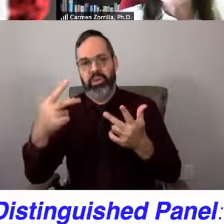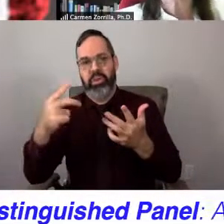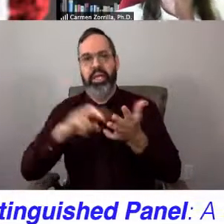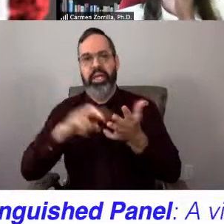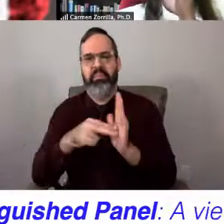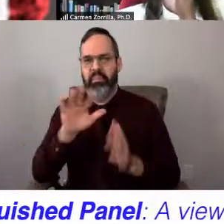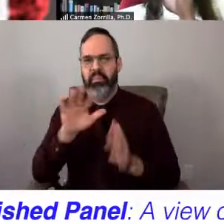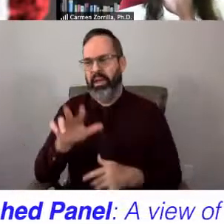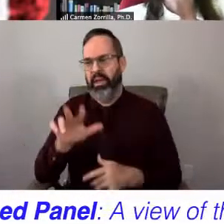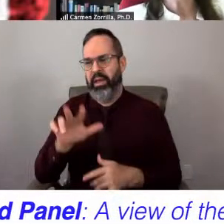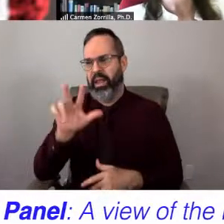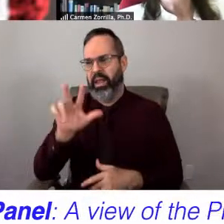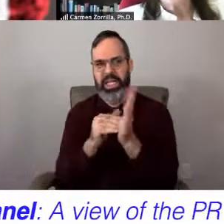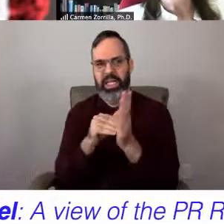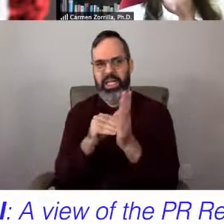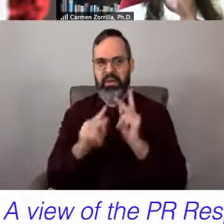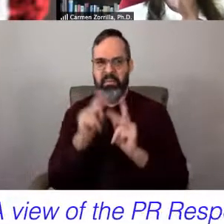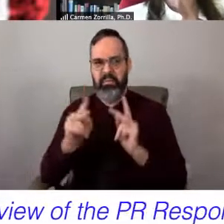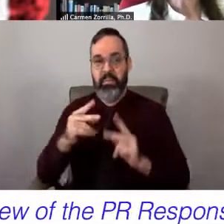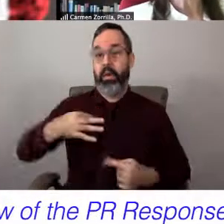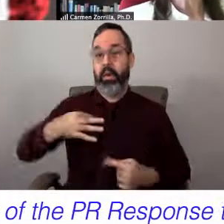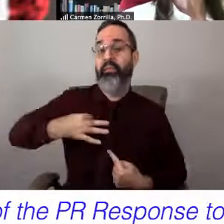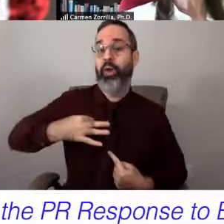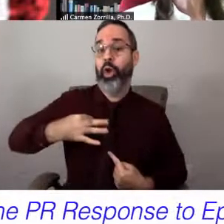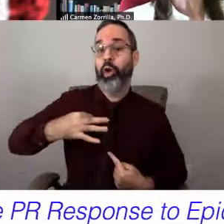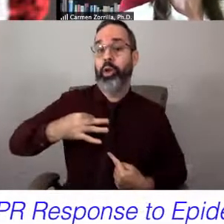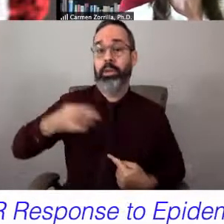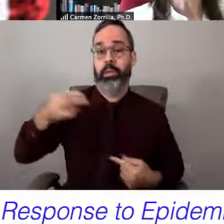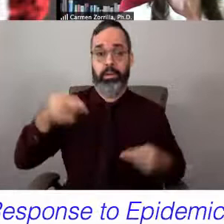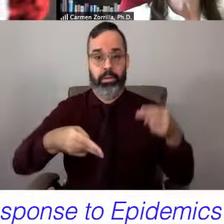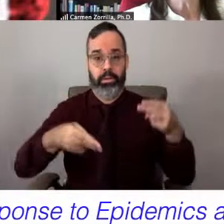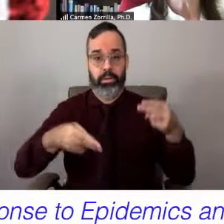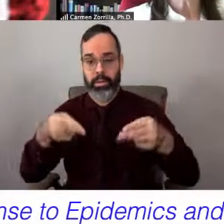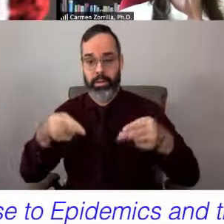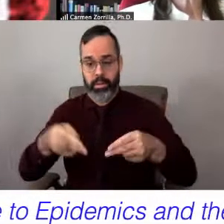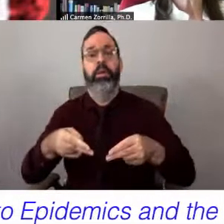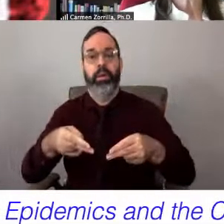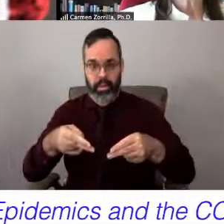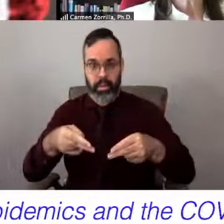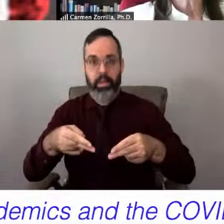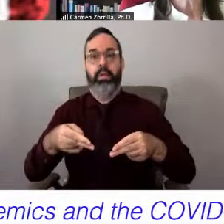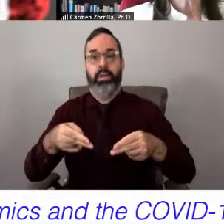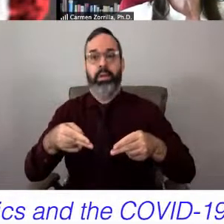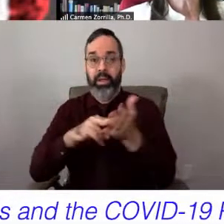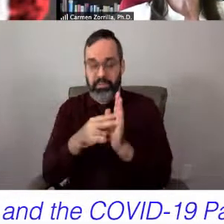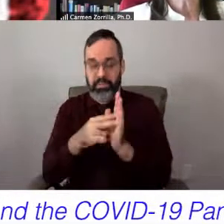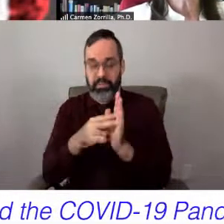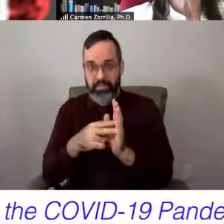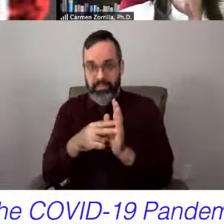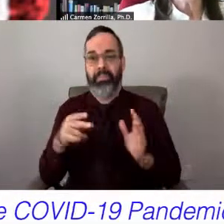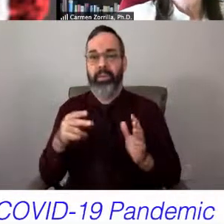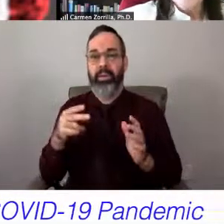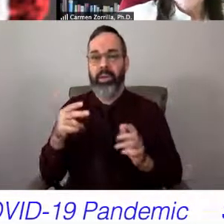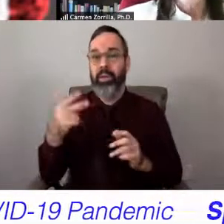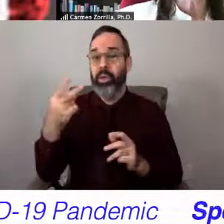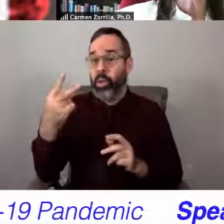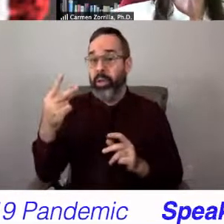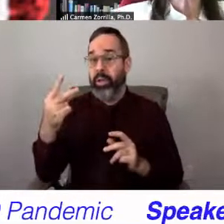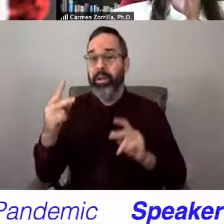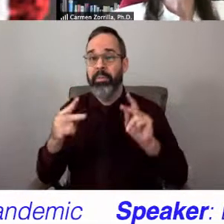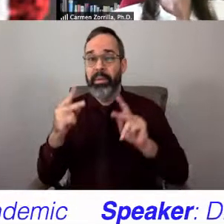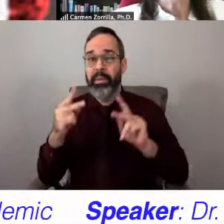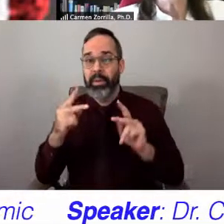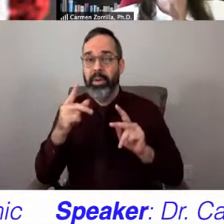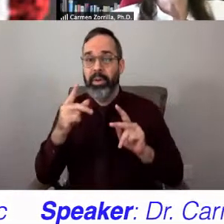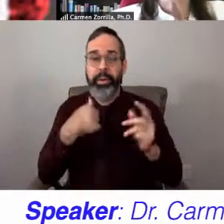30,000 volunteers on whom you might have two people with vaccine and 1 person